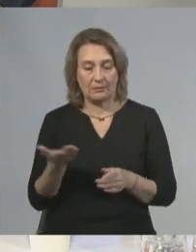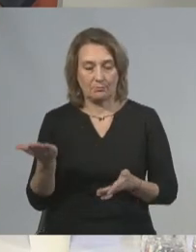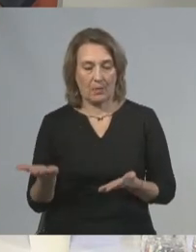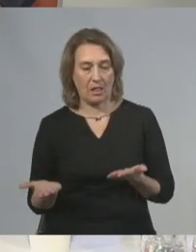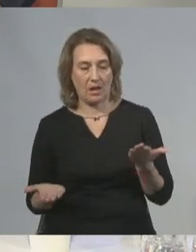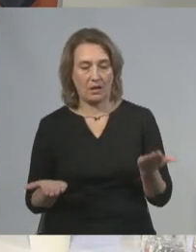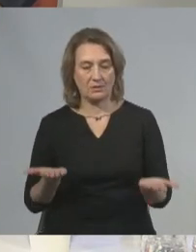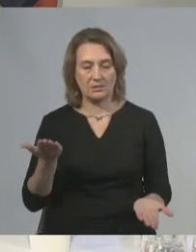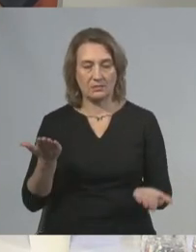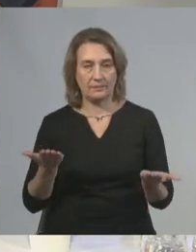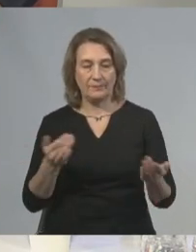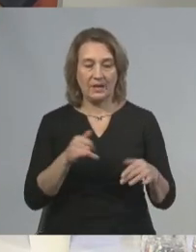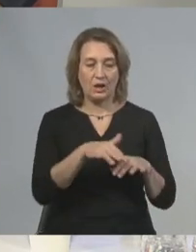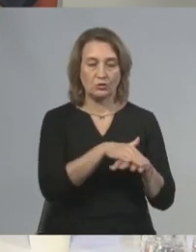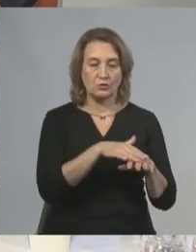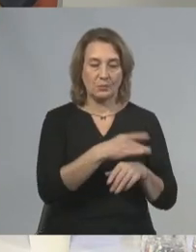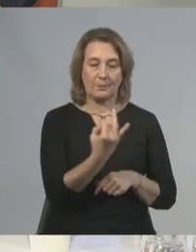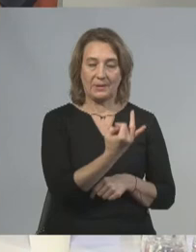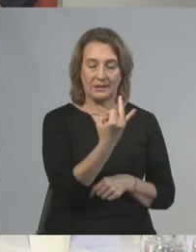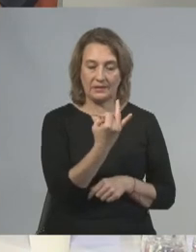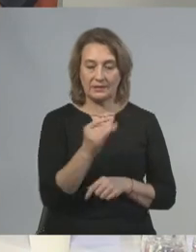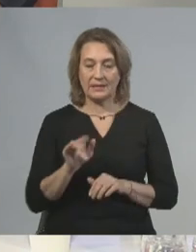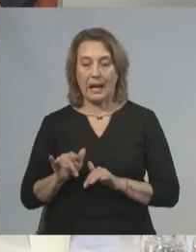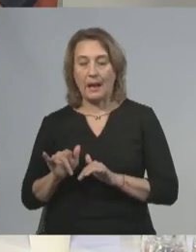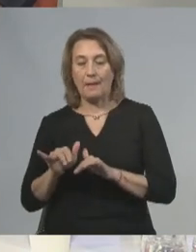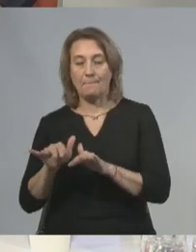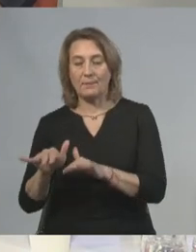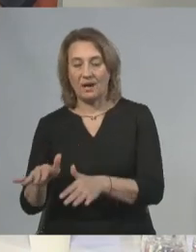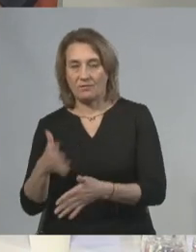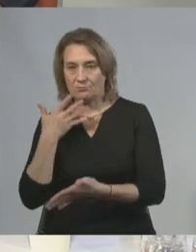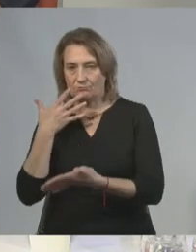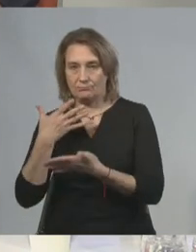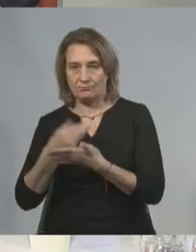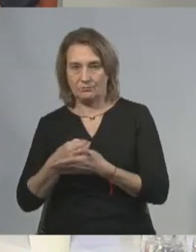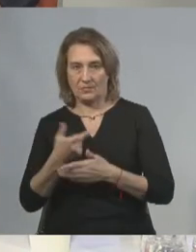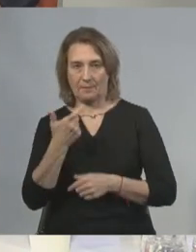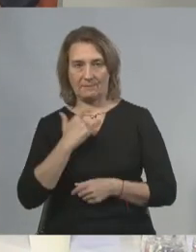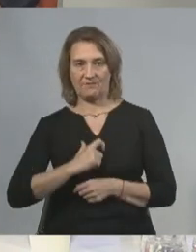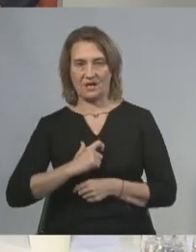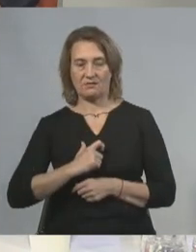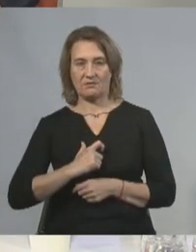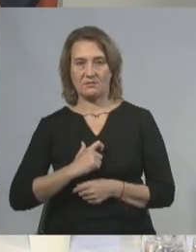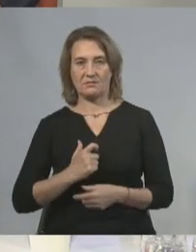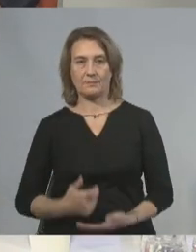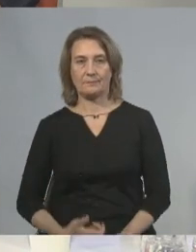is this thin line between the public interest and the right to privacy